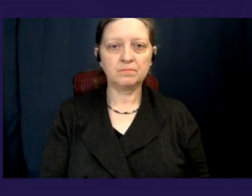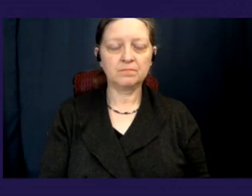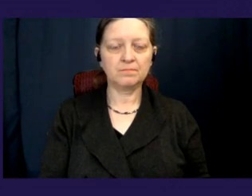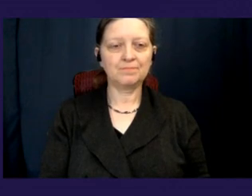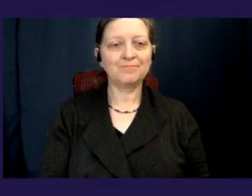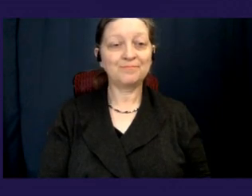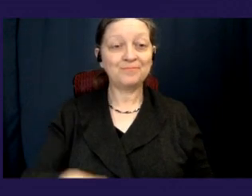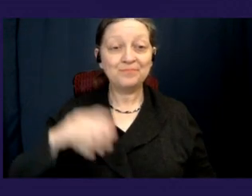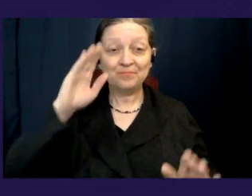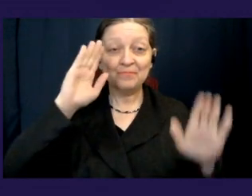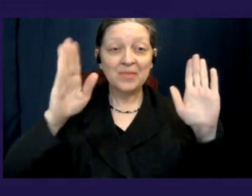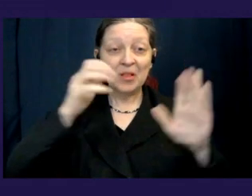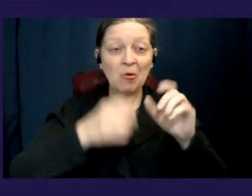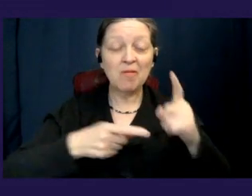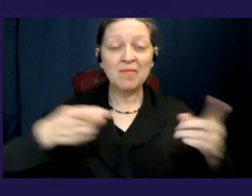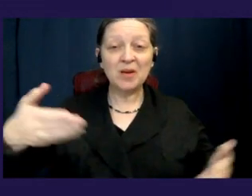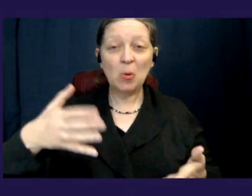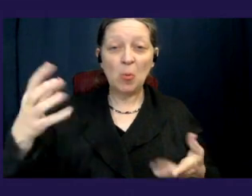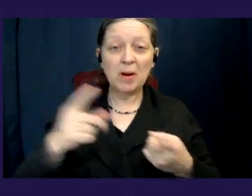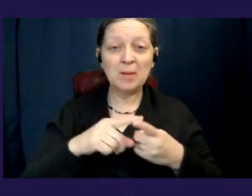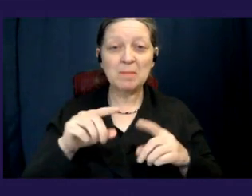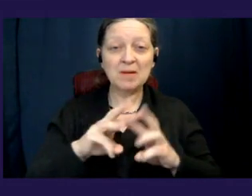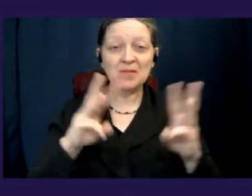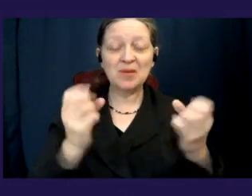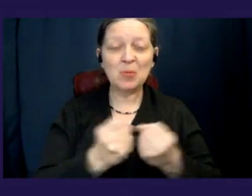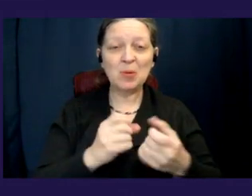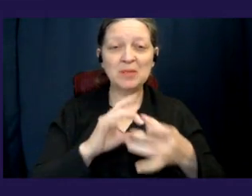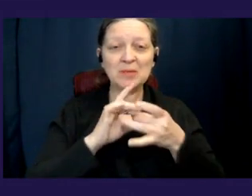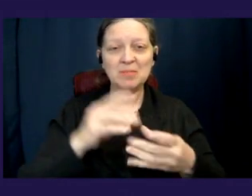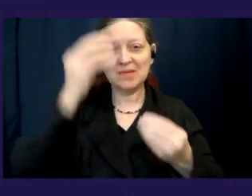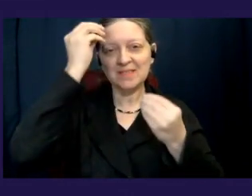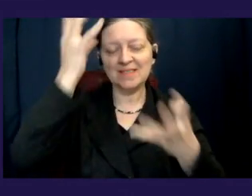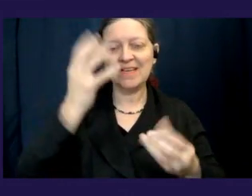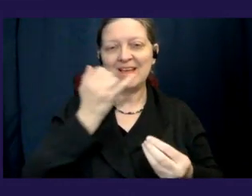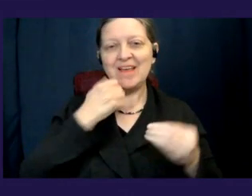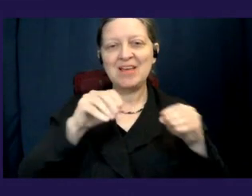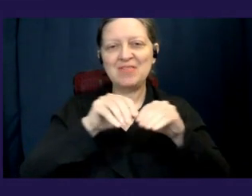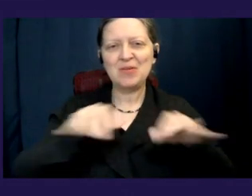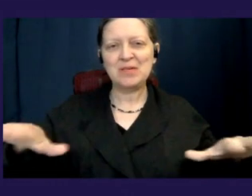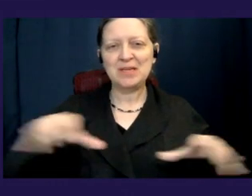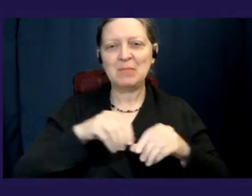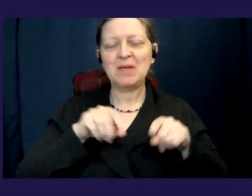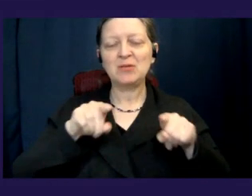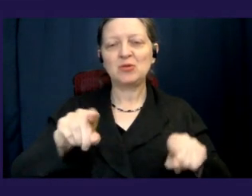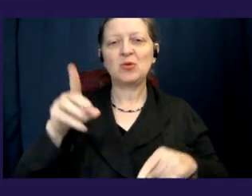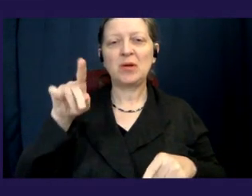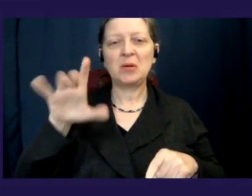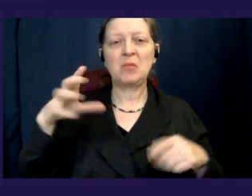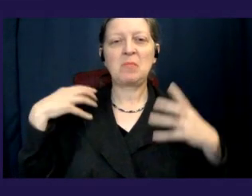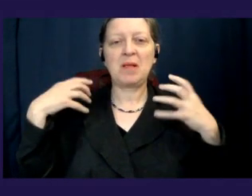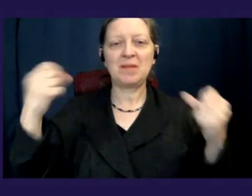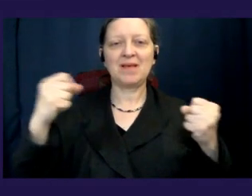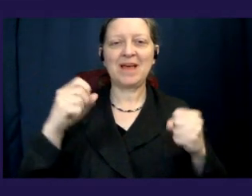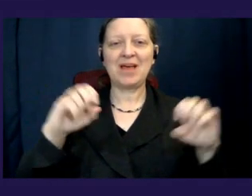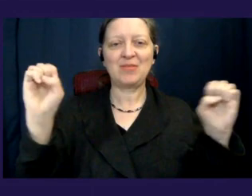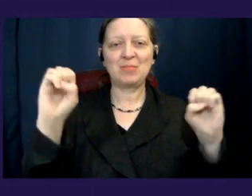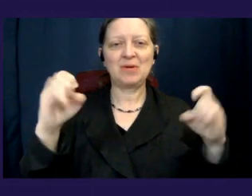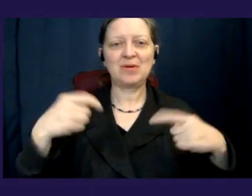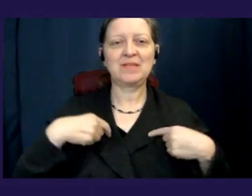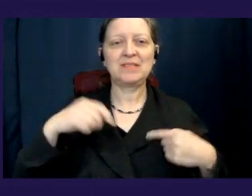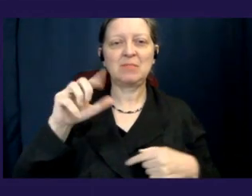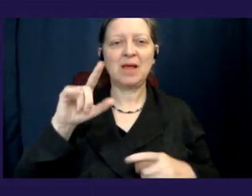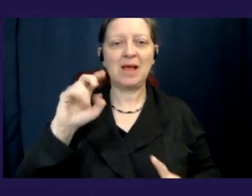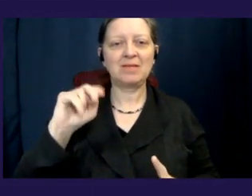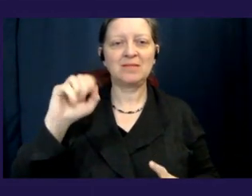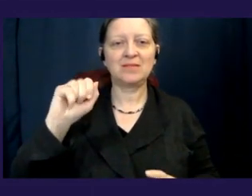Hi, everybody. Welcome back to the workshop on infodemics in public health emergencies. I'm Allison Arwady. I'm the commissioner at the Chicago Department